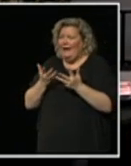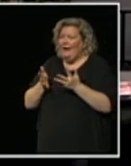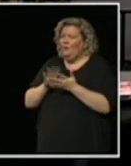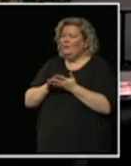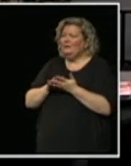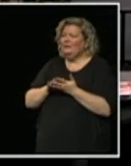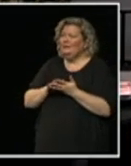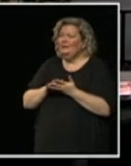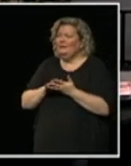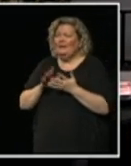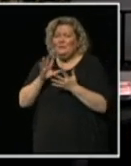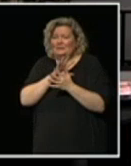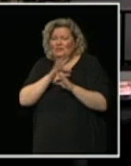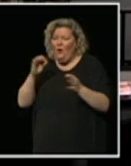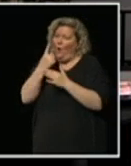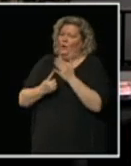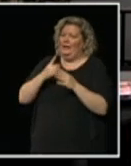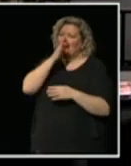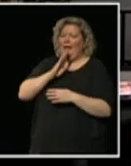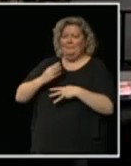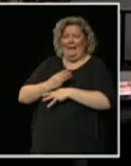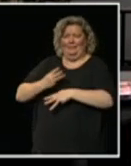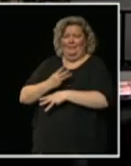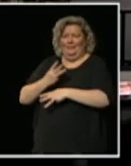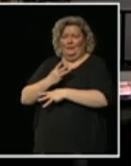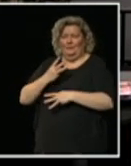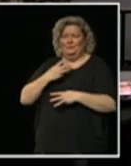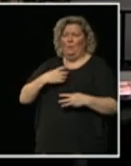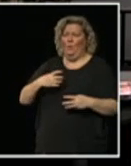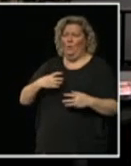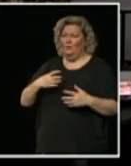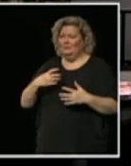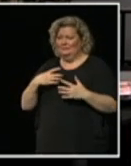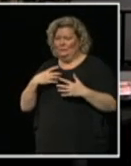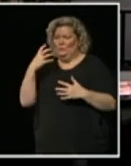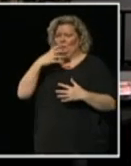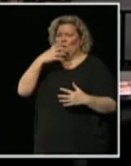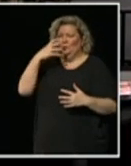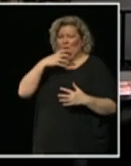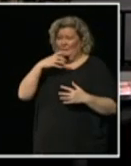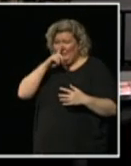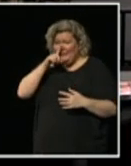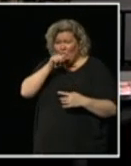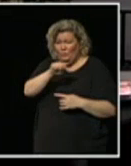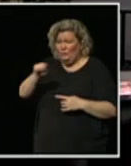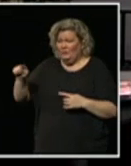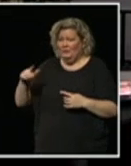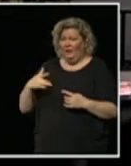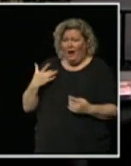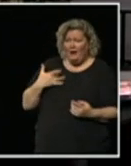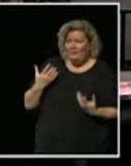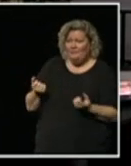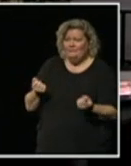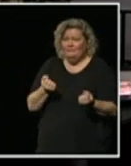it wasn't statistics anymore. Like, it was, these weren't just, these were people with lives and,